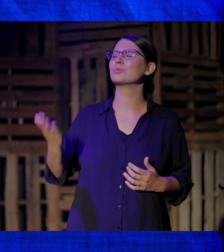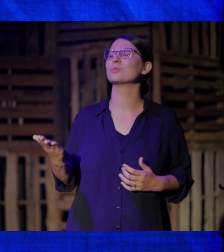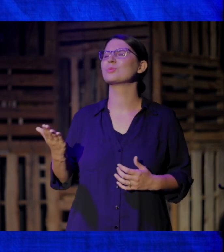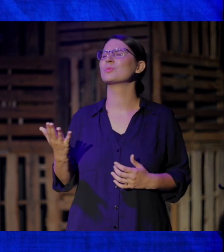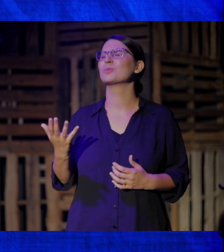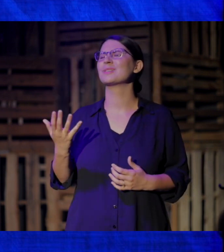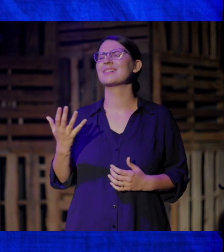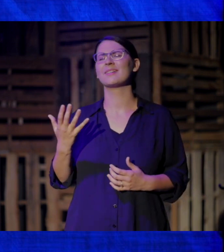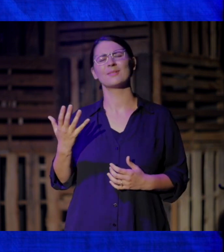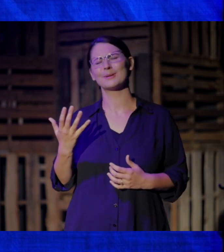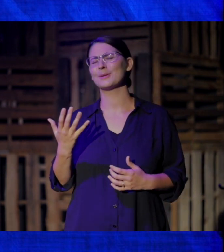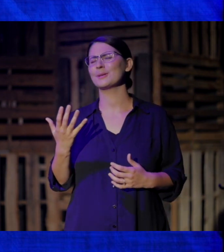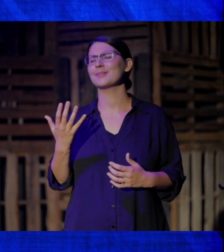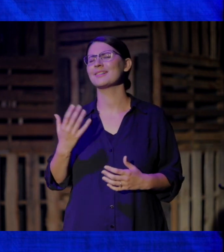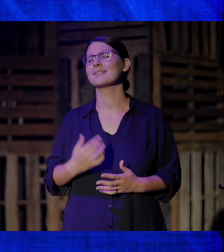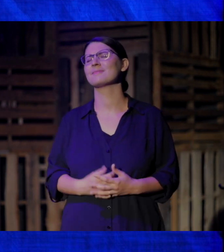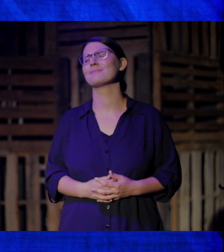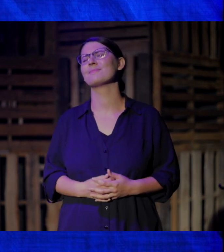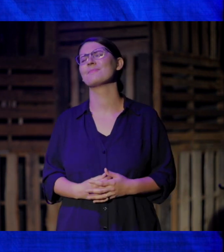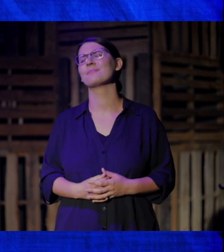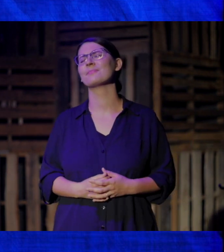Man.